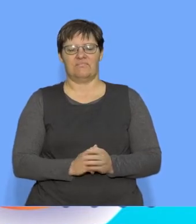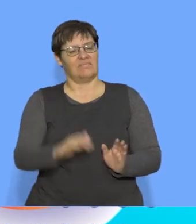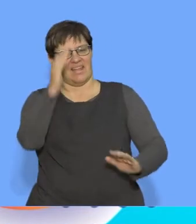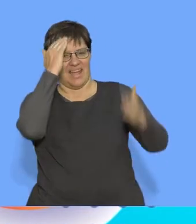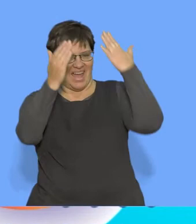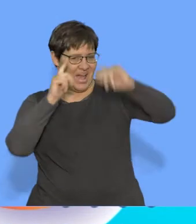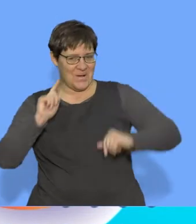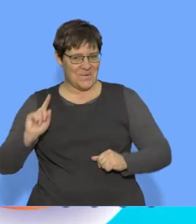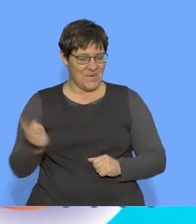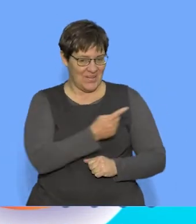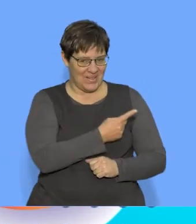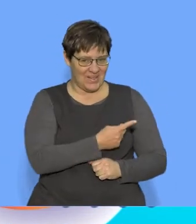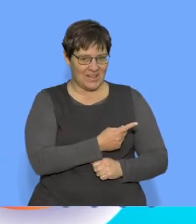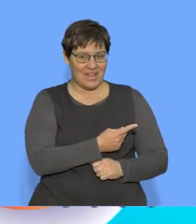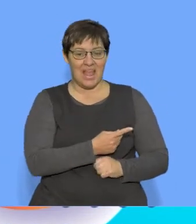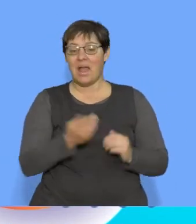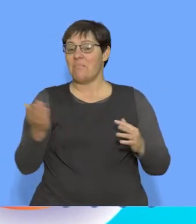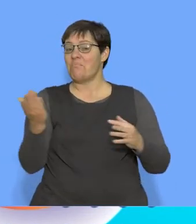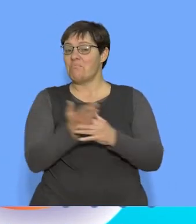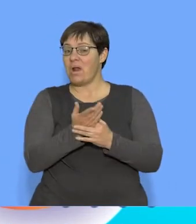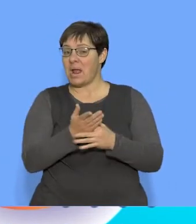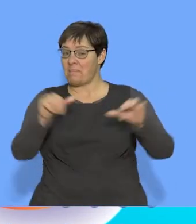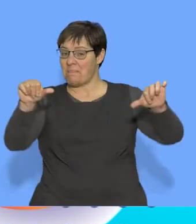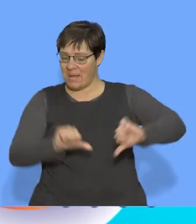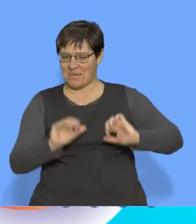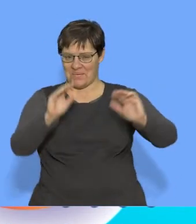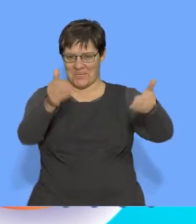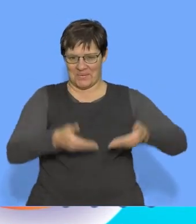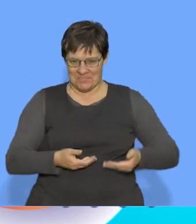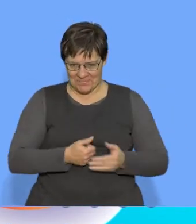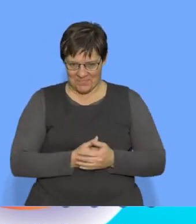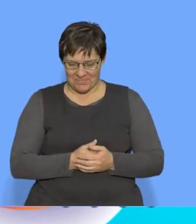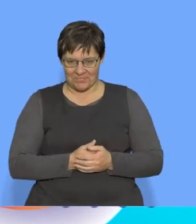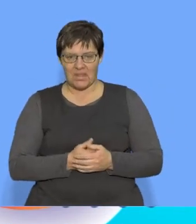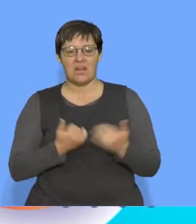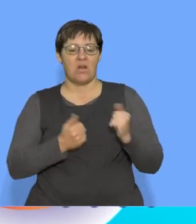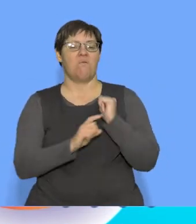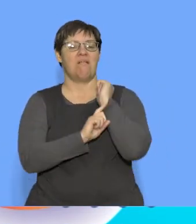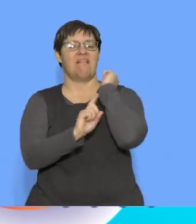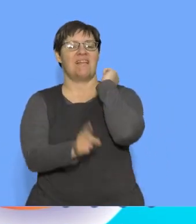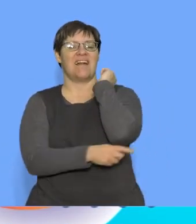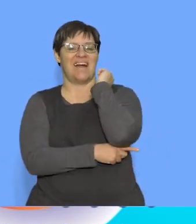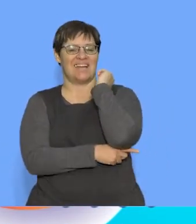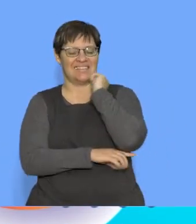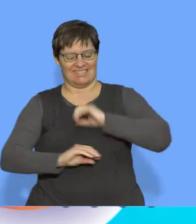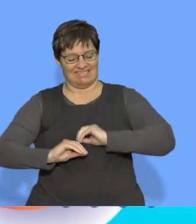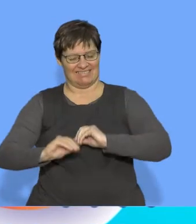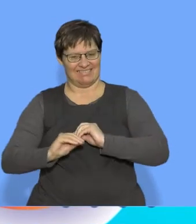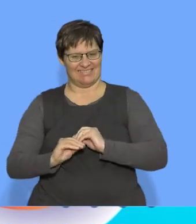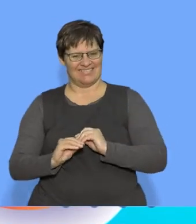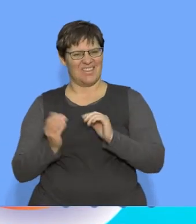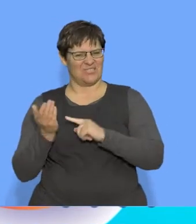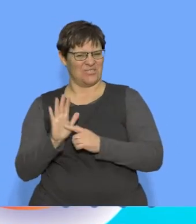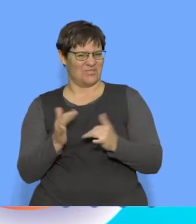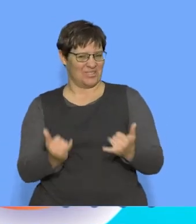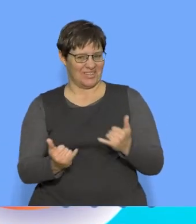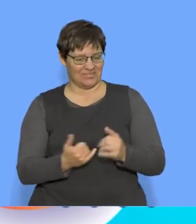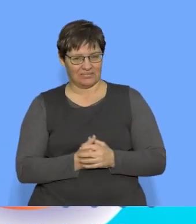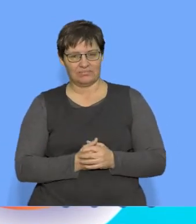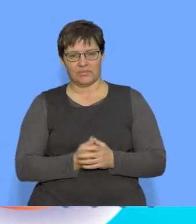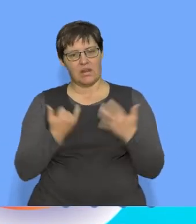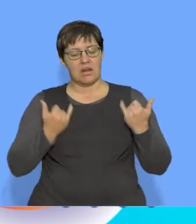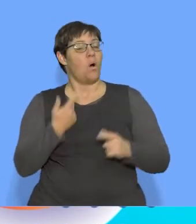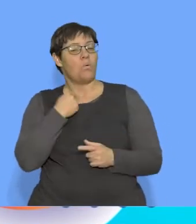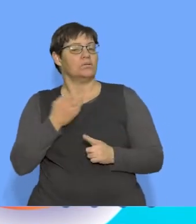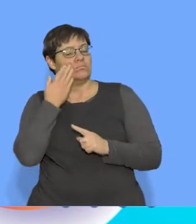Hi guys, welcome back from the ad break. So we are now in our last segment for the show. Here we are going to also try and